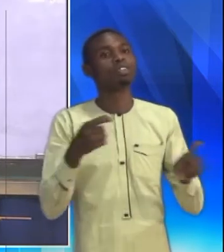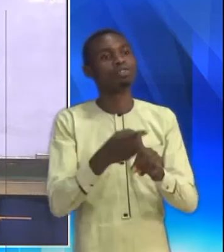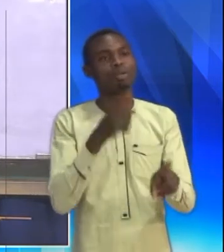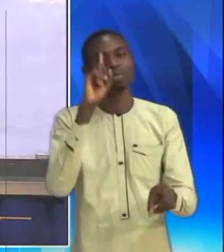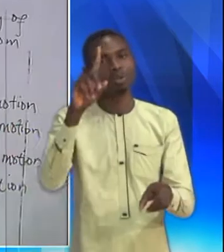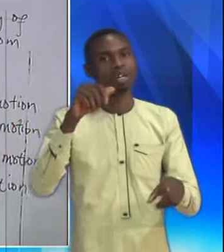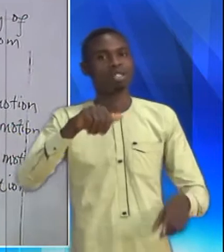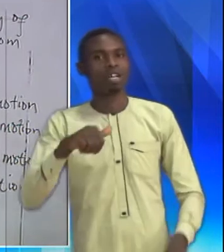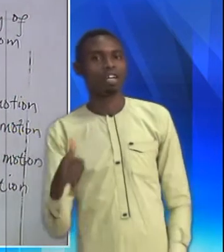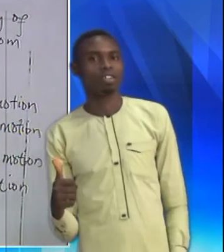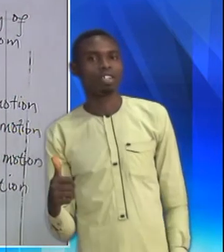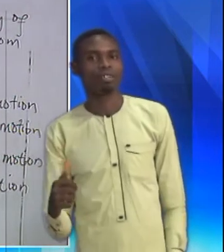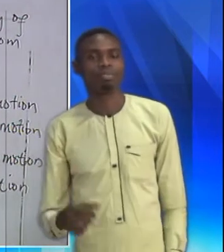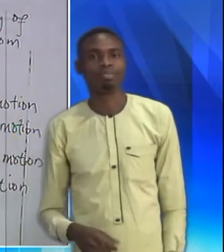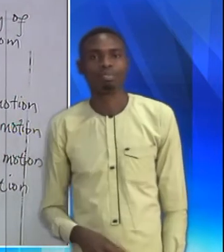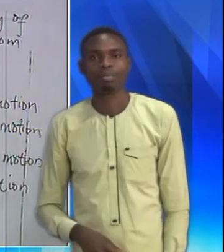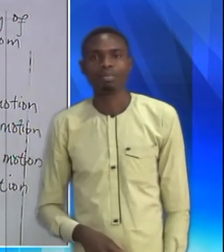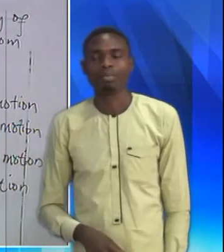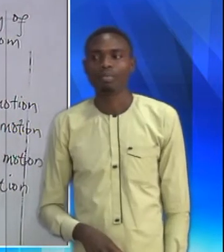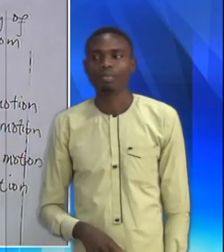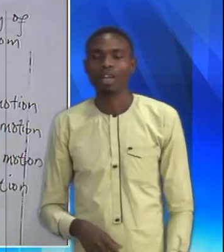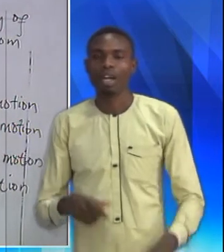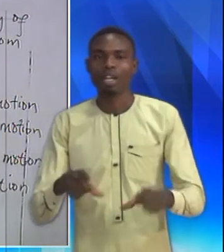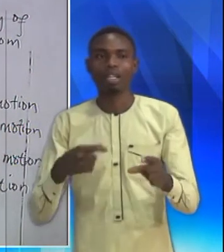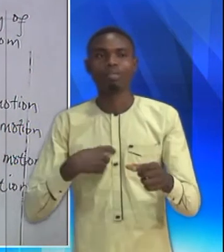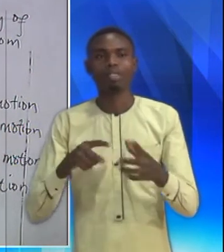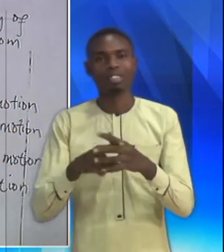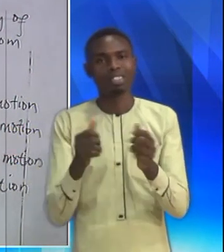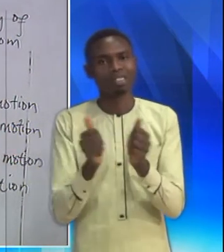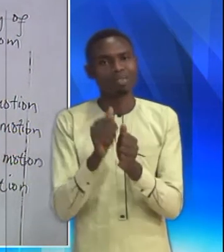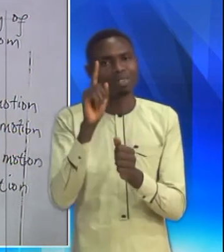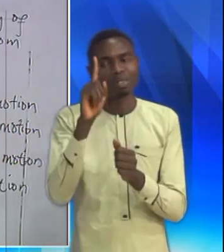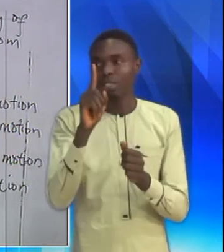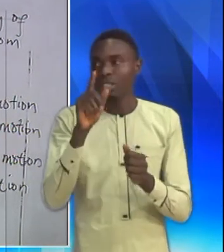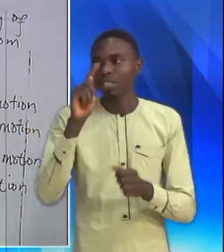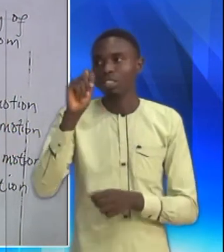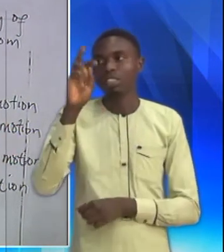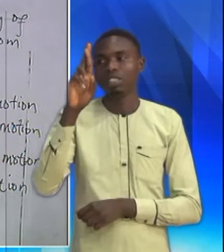another. You see, let me start with translatory motion or linear motion.